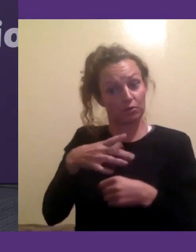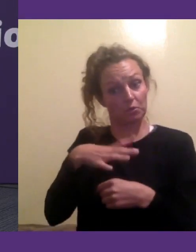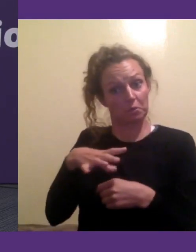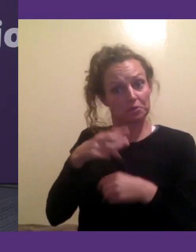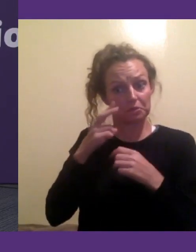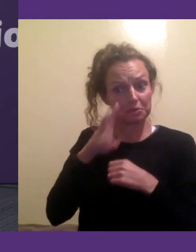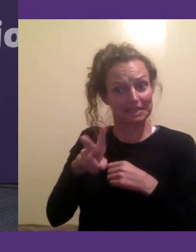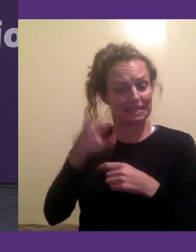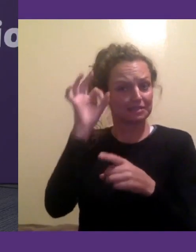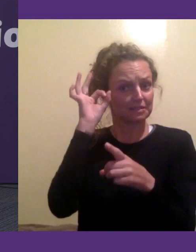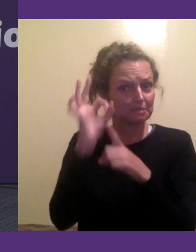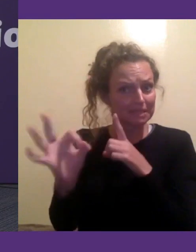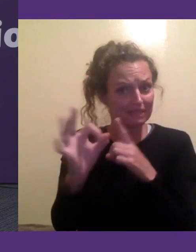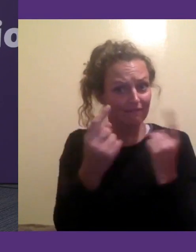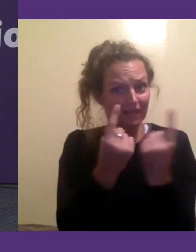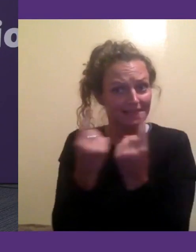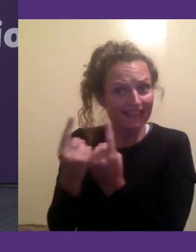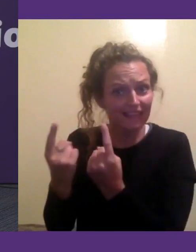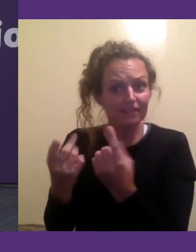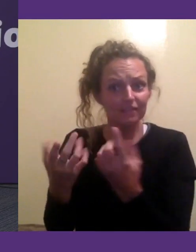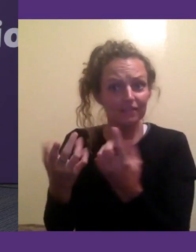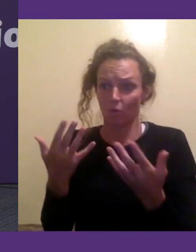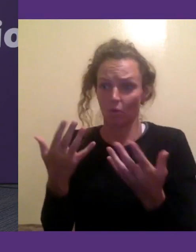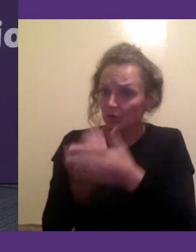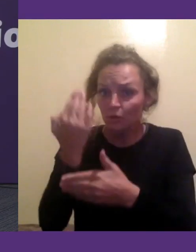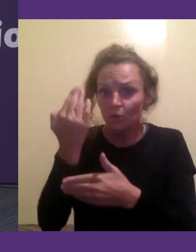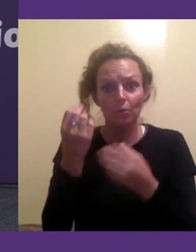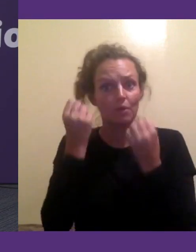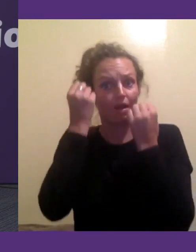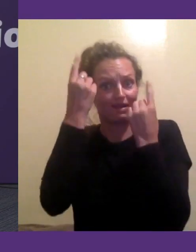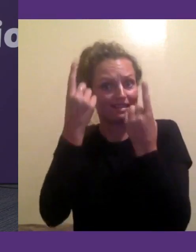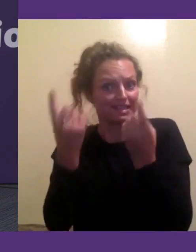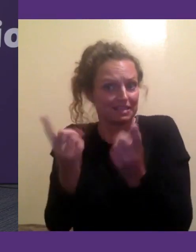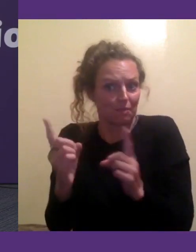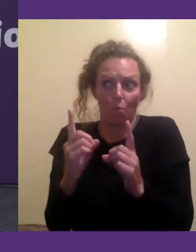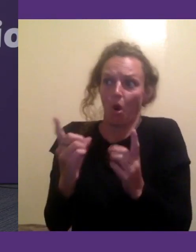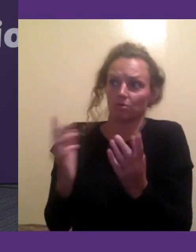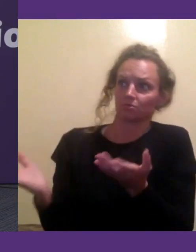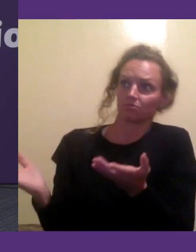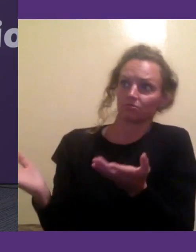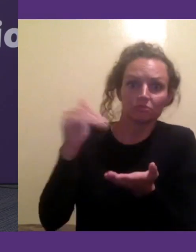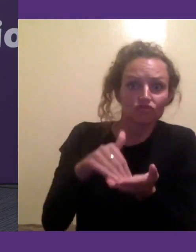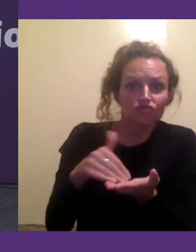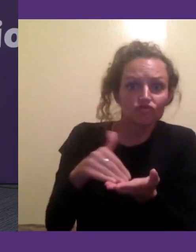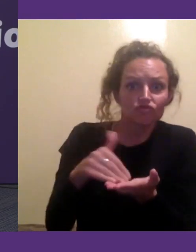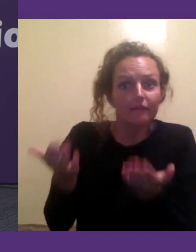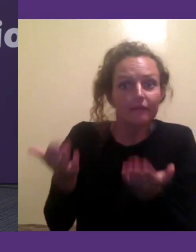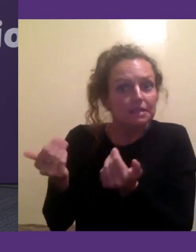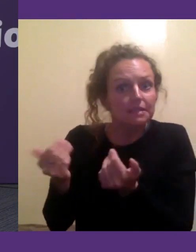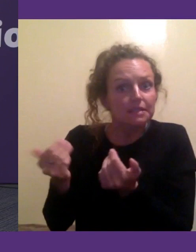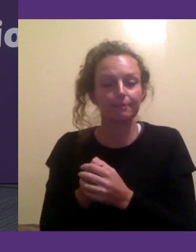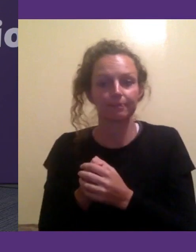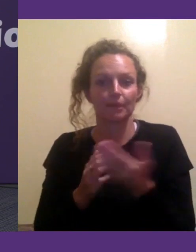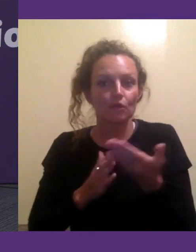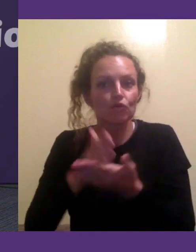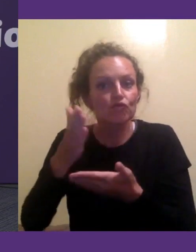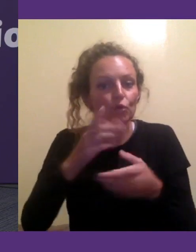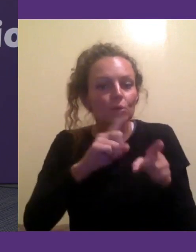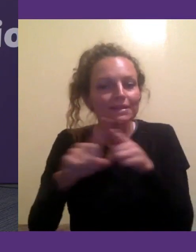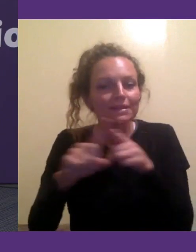listening and seeing what comes in, or I guess a bit of both as you're going through the different programs and projects you're working on? Yeah, I